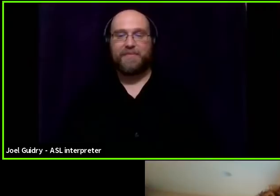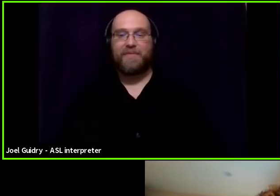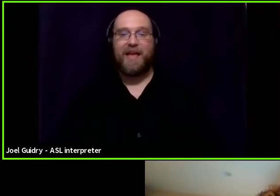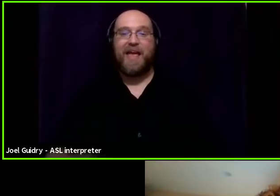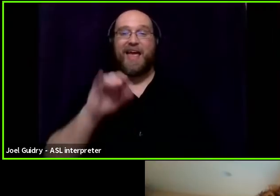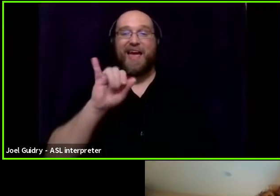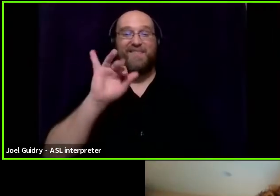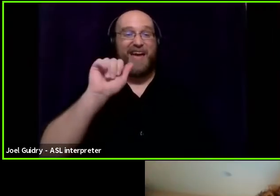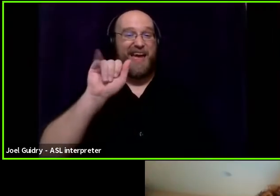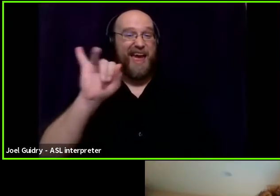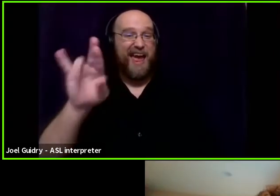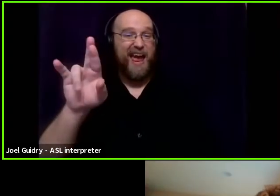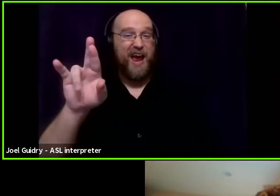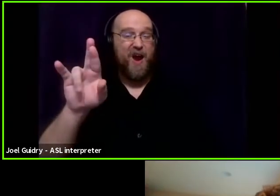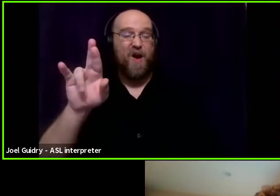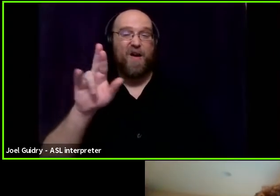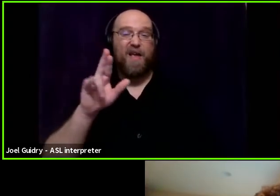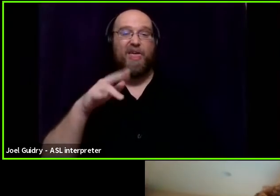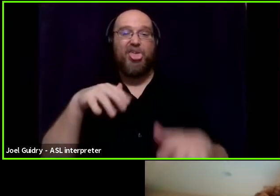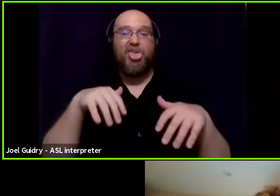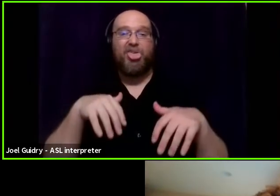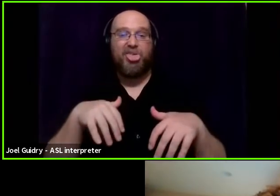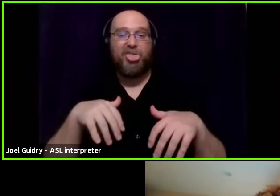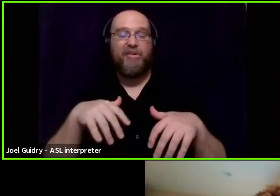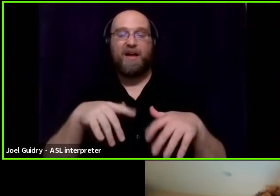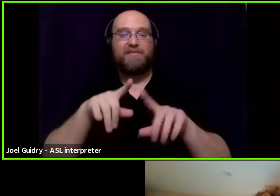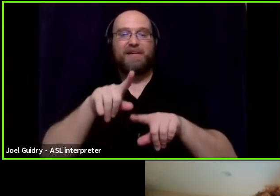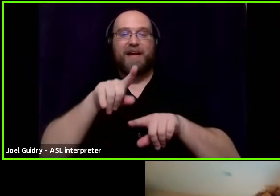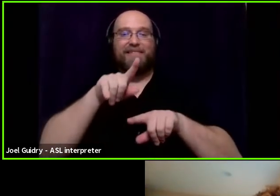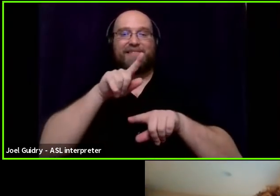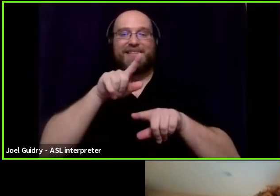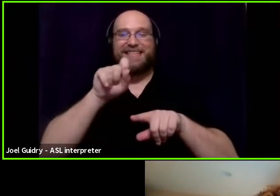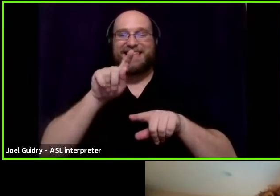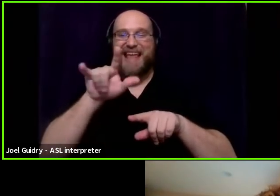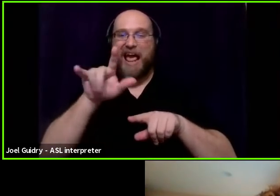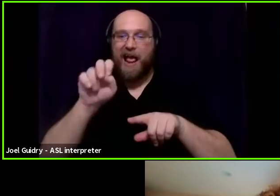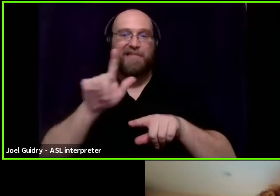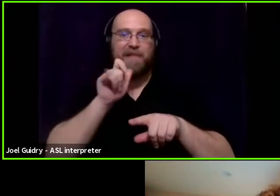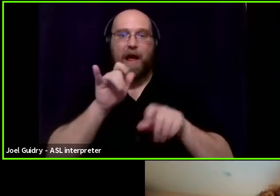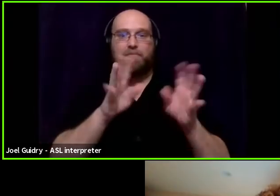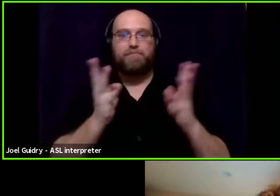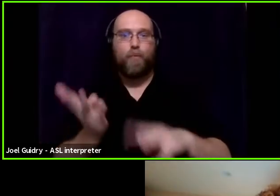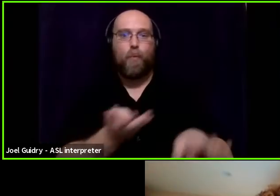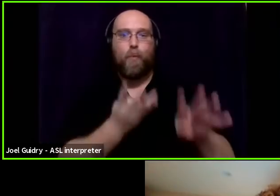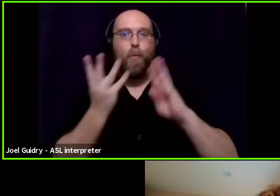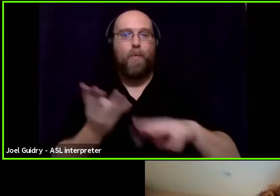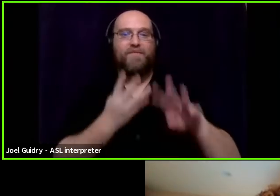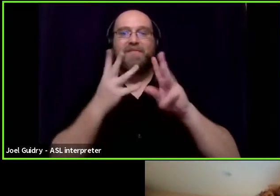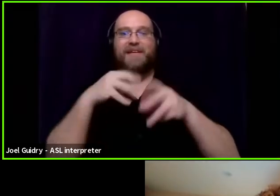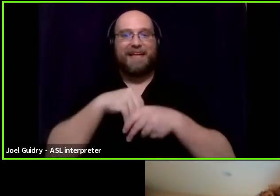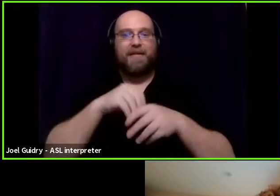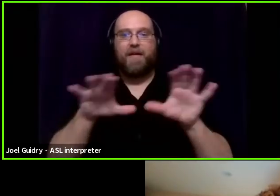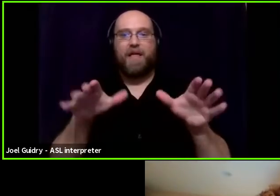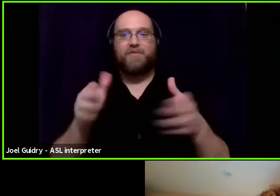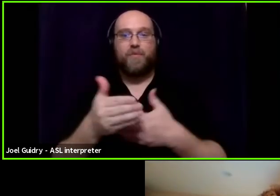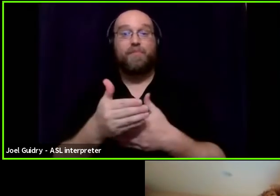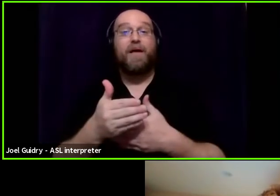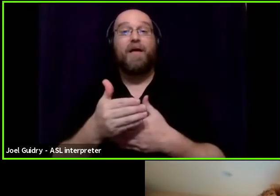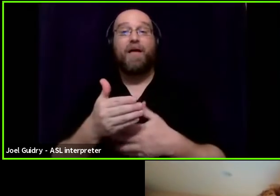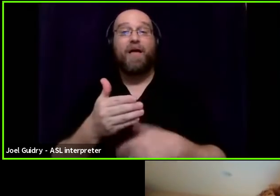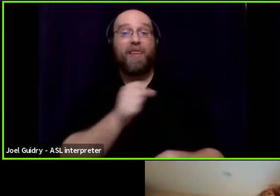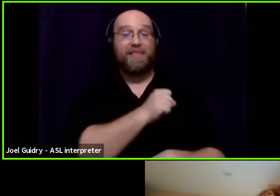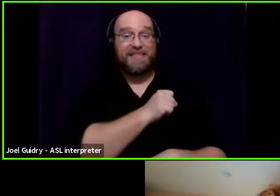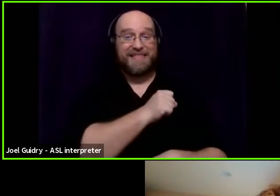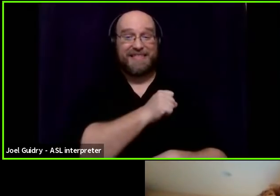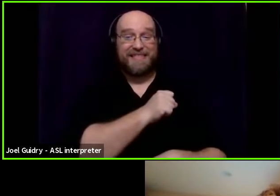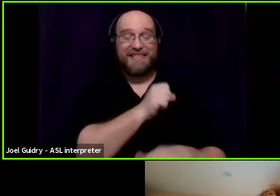and doesn't move in your classroom, it is something that the safety committee needs to address and figure out what they can